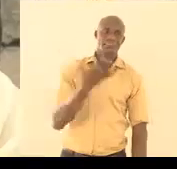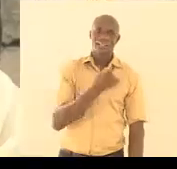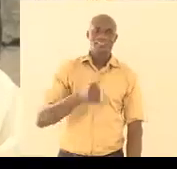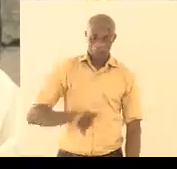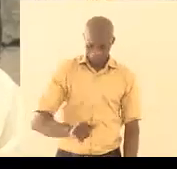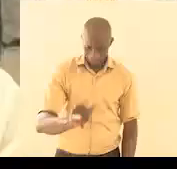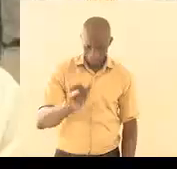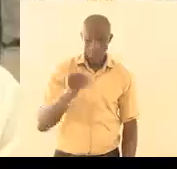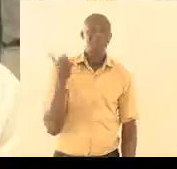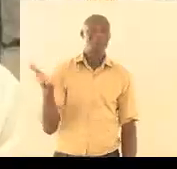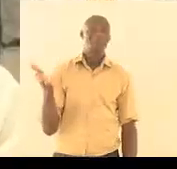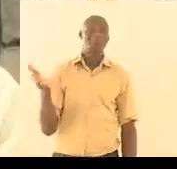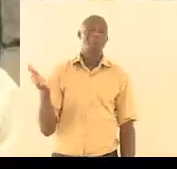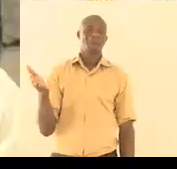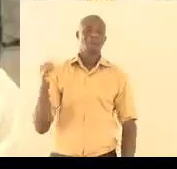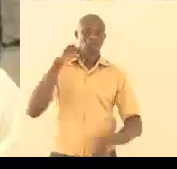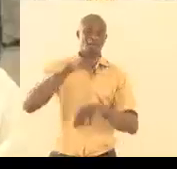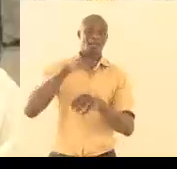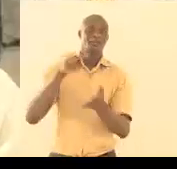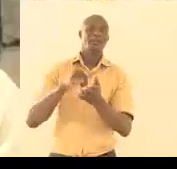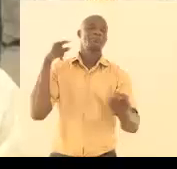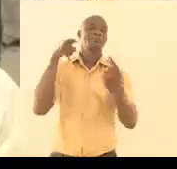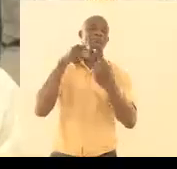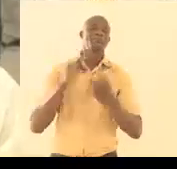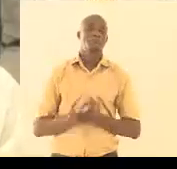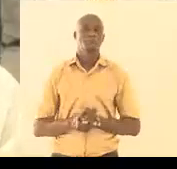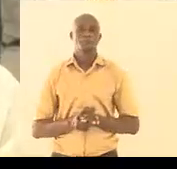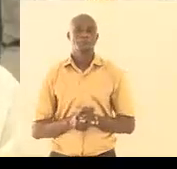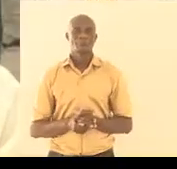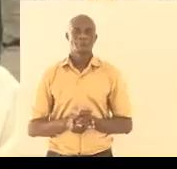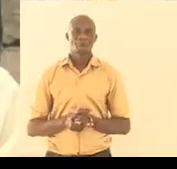and you are still there at that point.